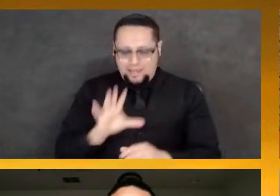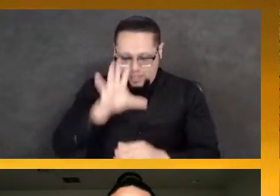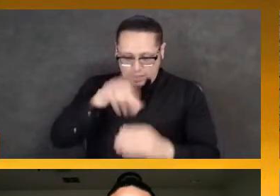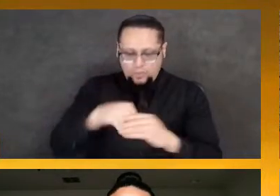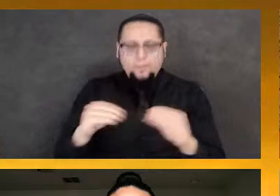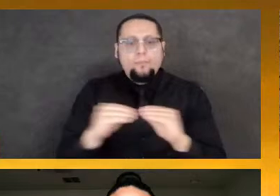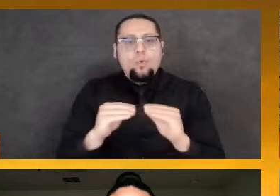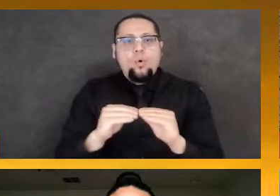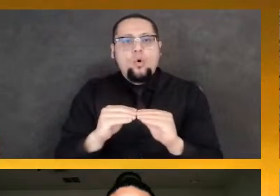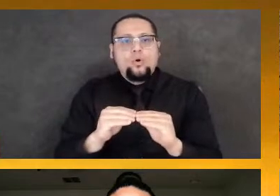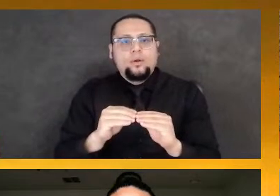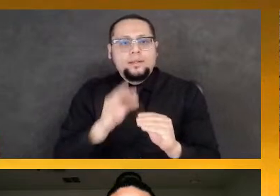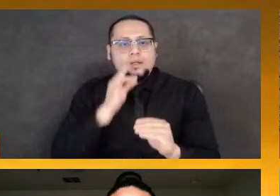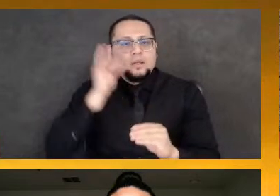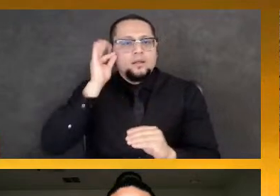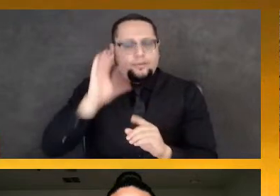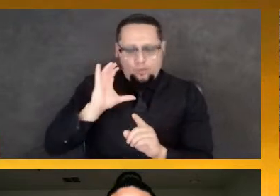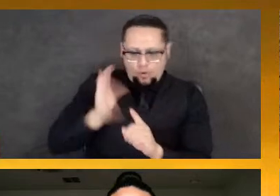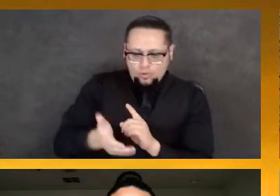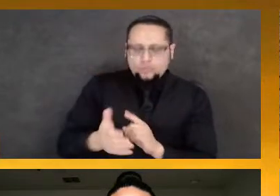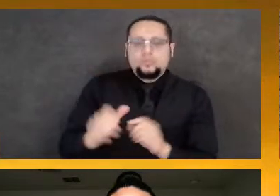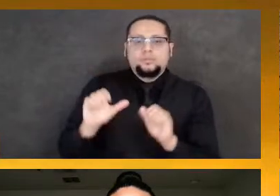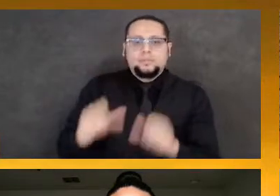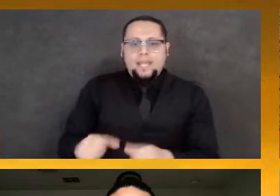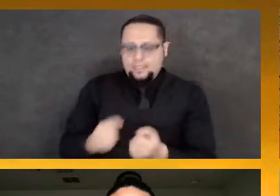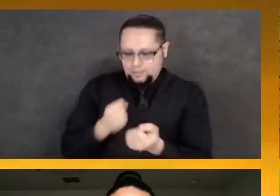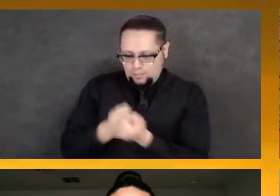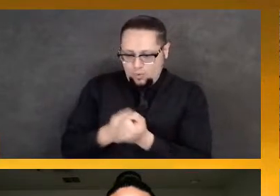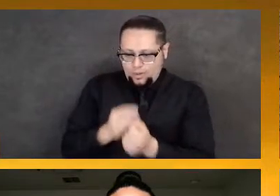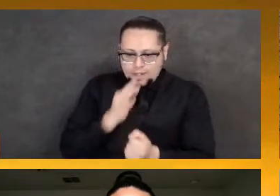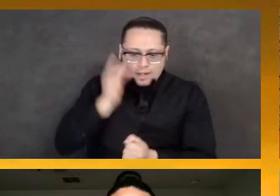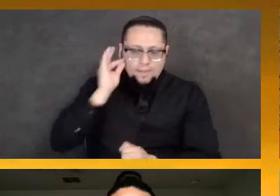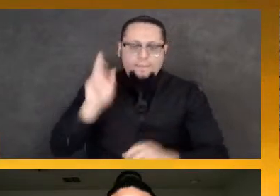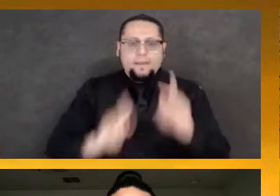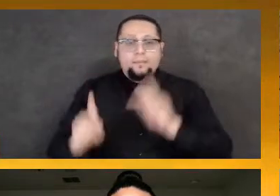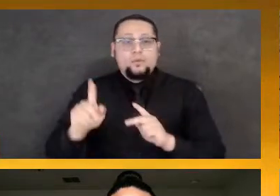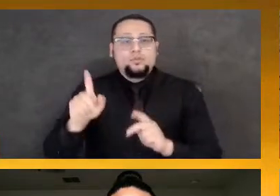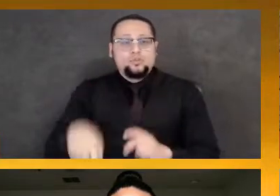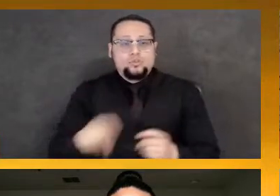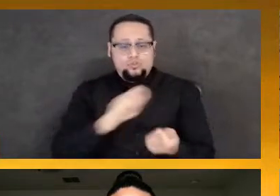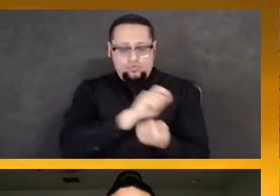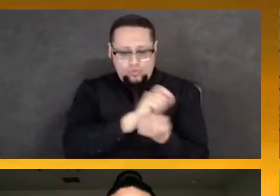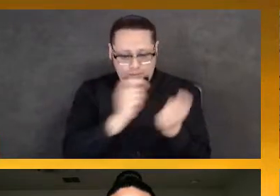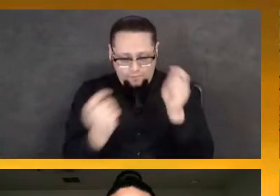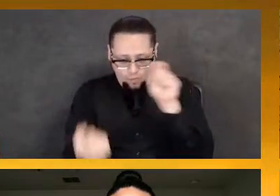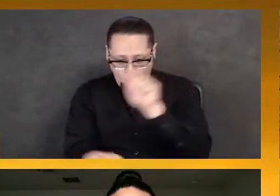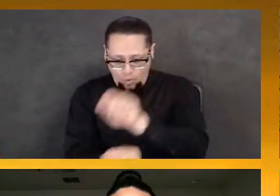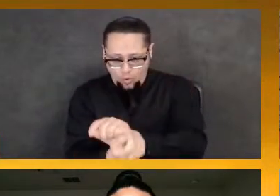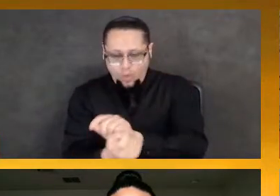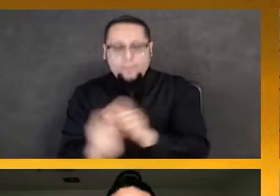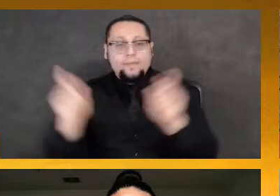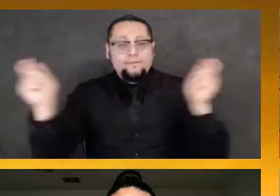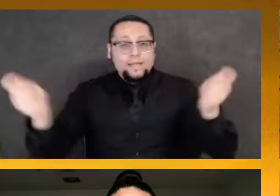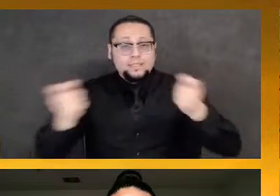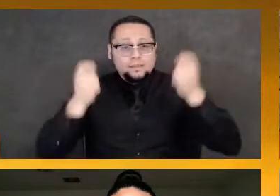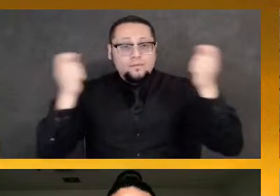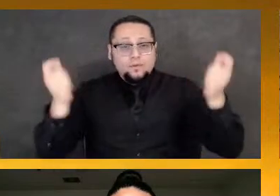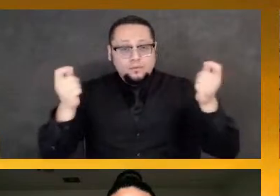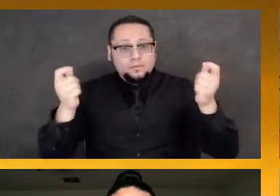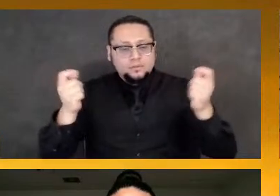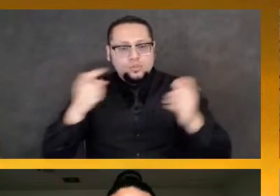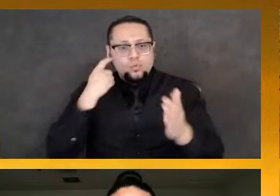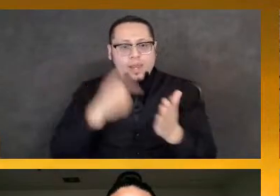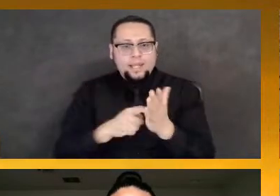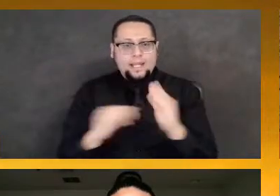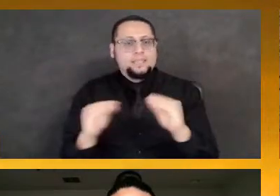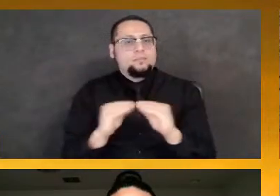Native people is, I guess, transforming our festivals to recognize more of the